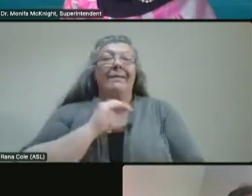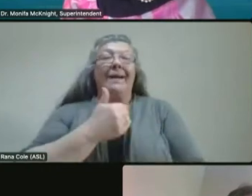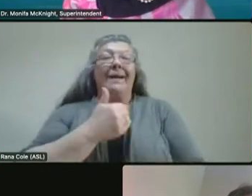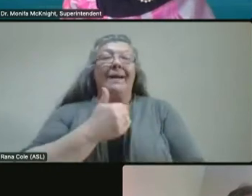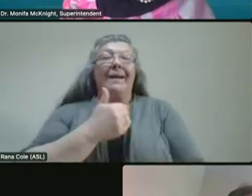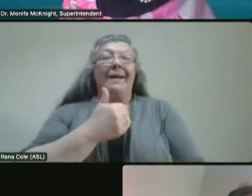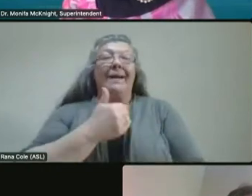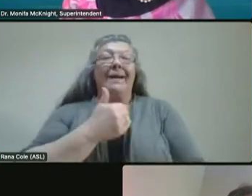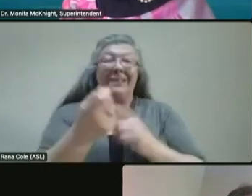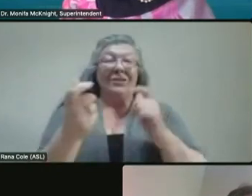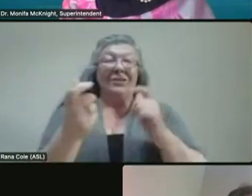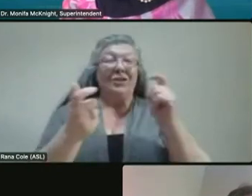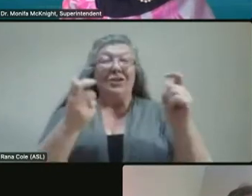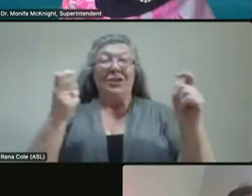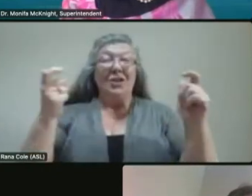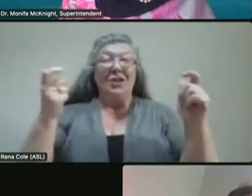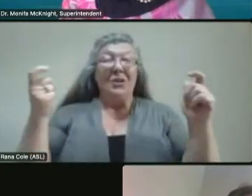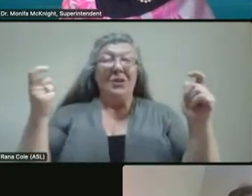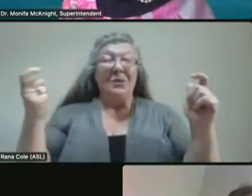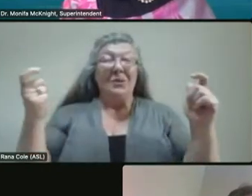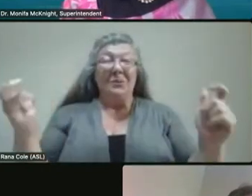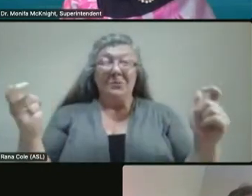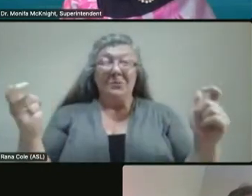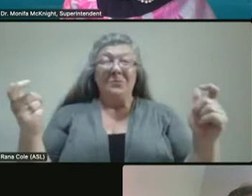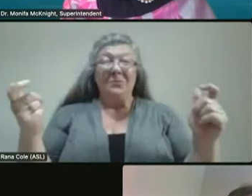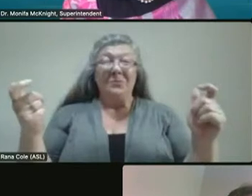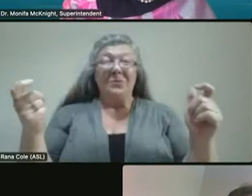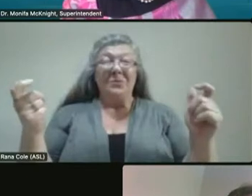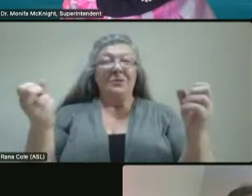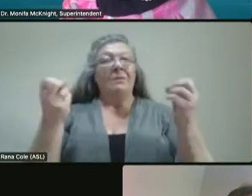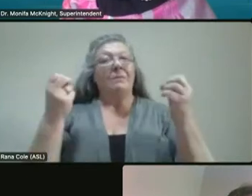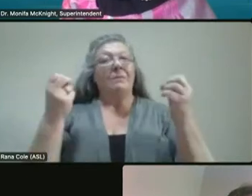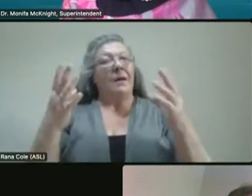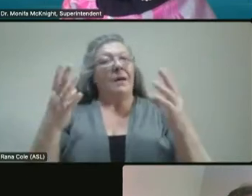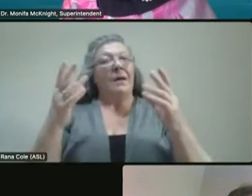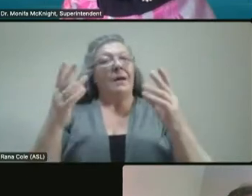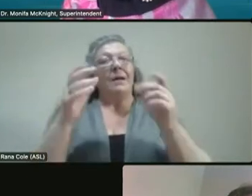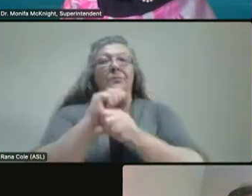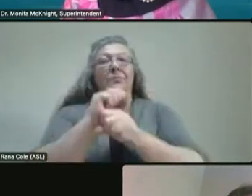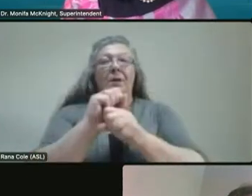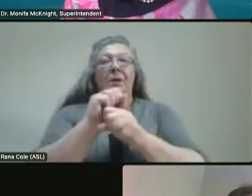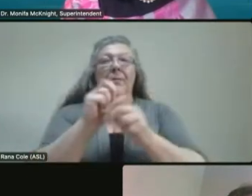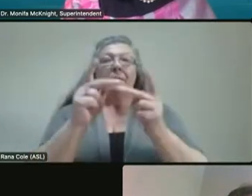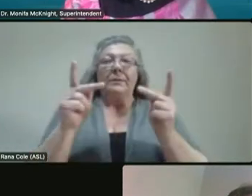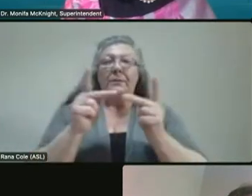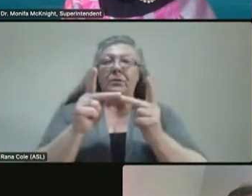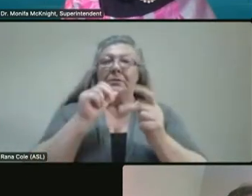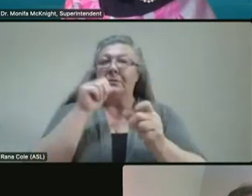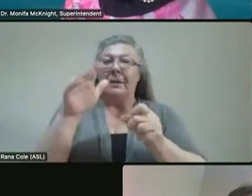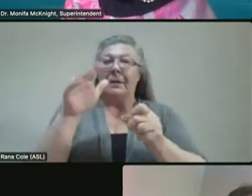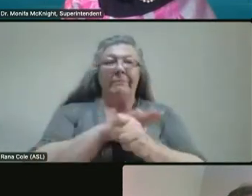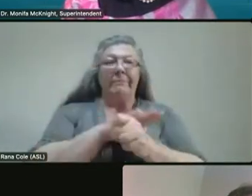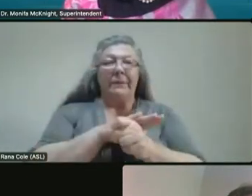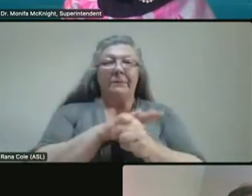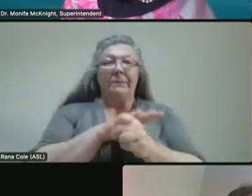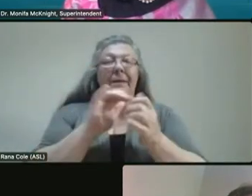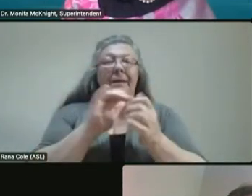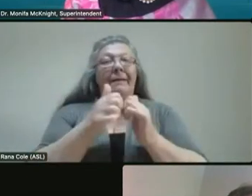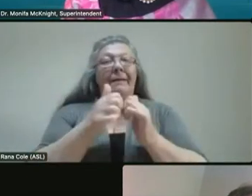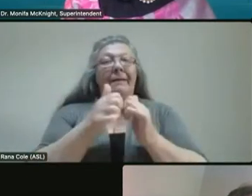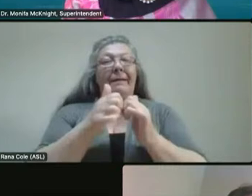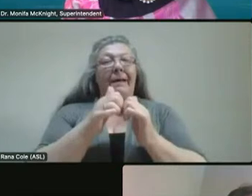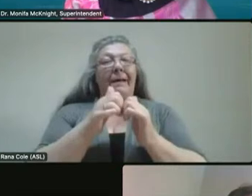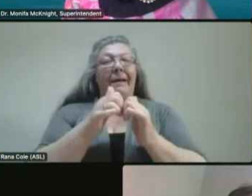unfilled. There is turnover throughout the year. And so the way that we account for those dollars is we actually budget them on the front